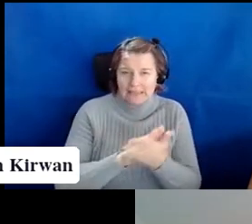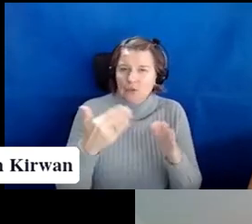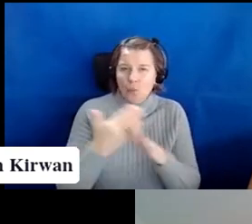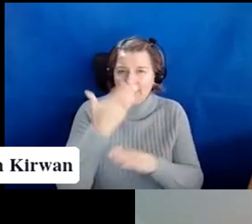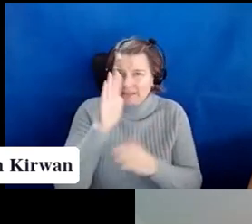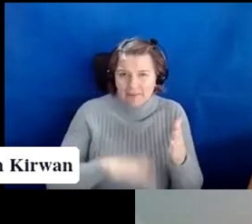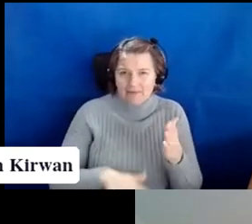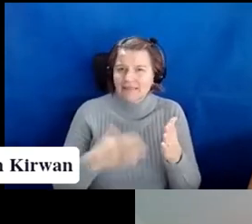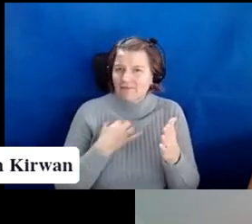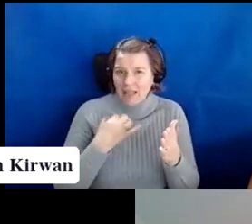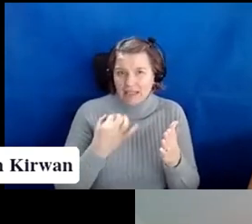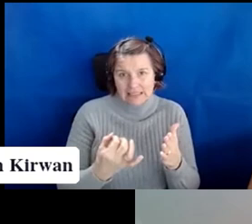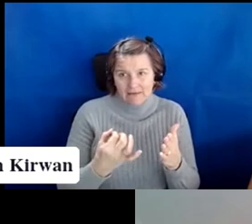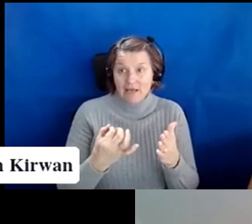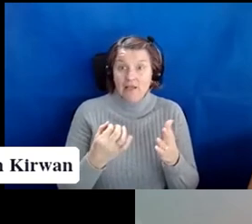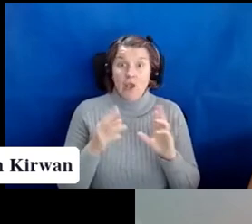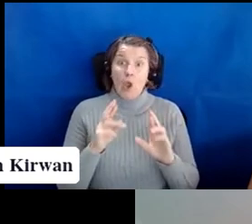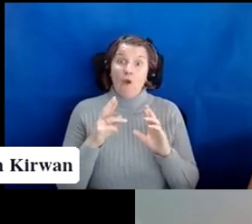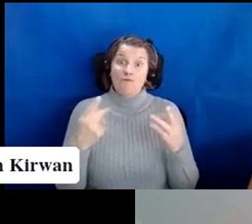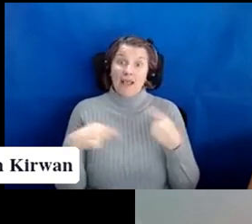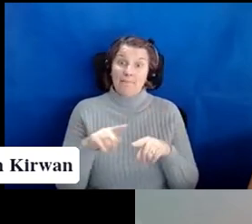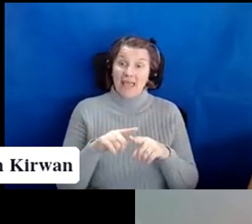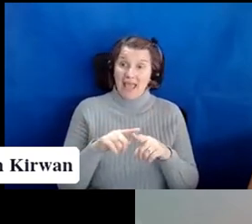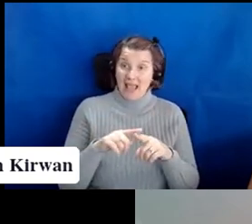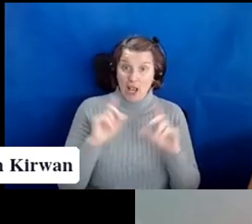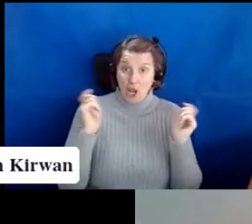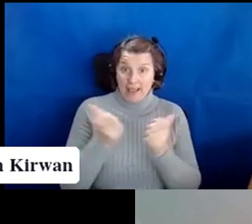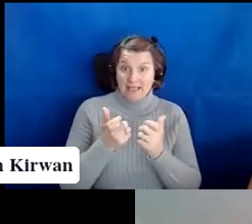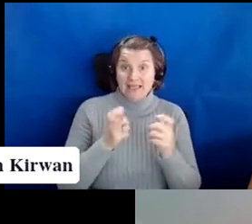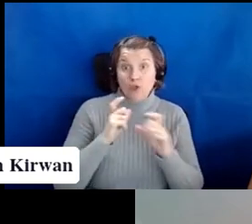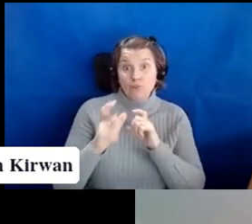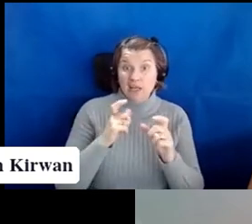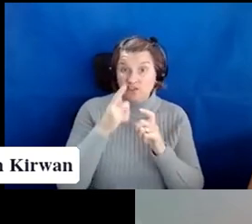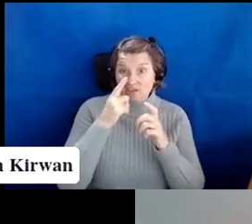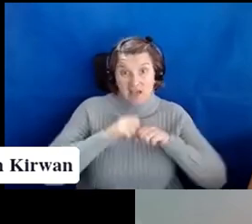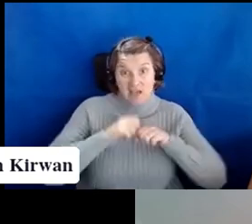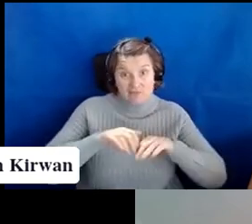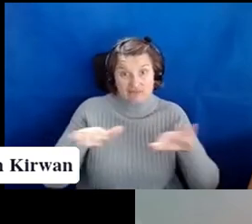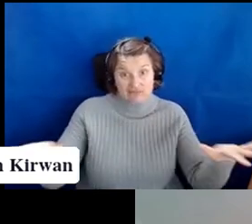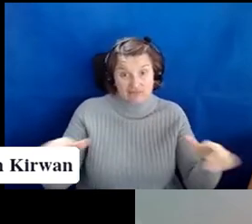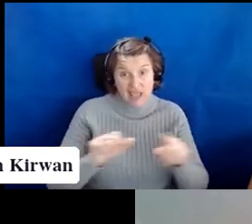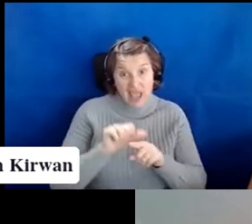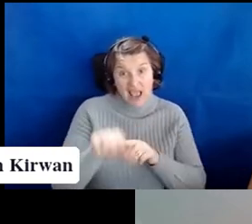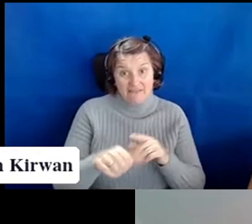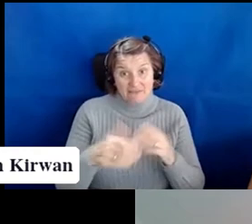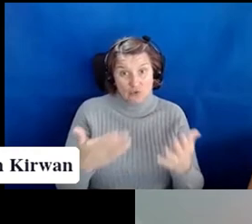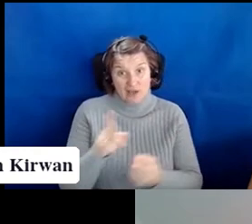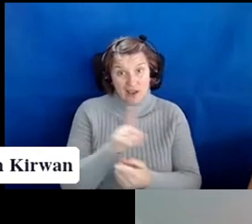volunteering, which hopefully my colleagues in communications will be able to circulate after today.